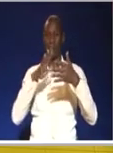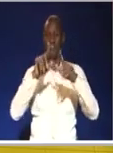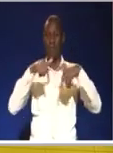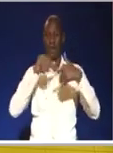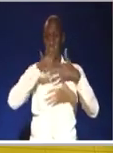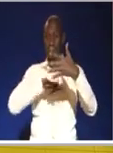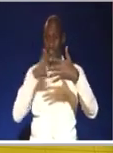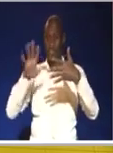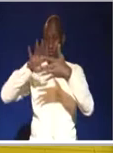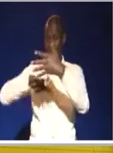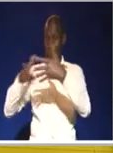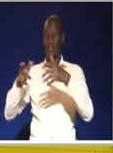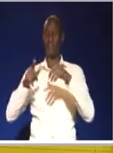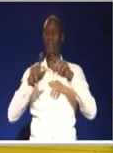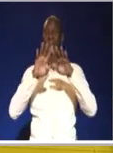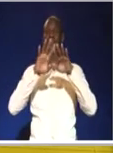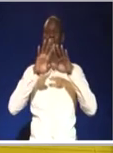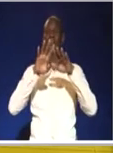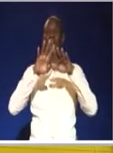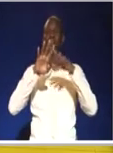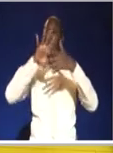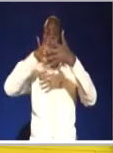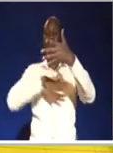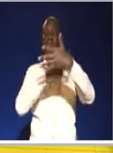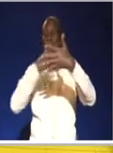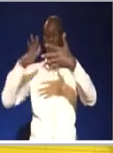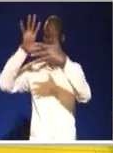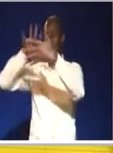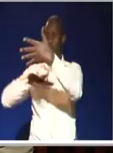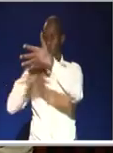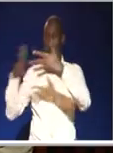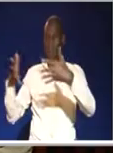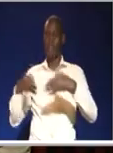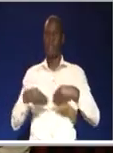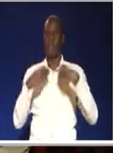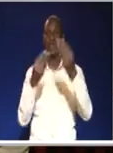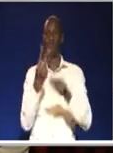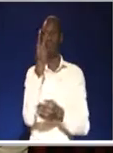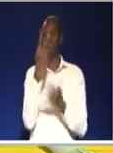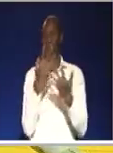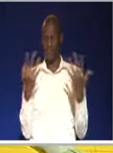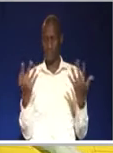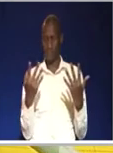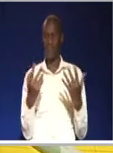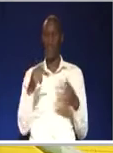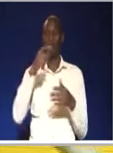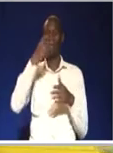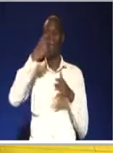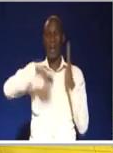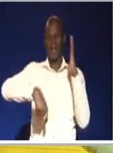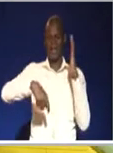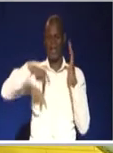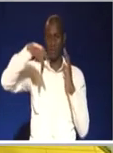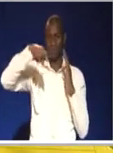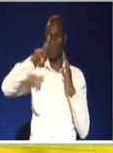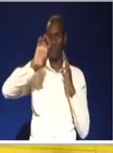and it gives us two variables, that is price